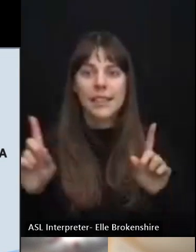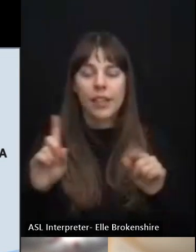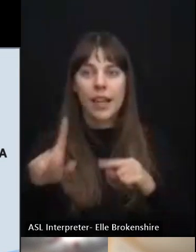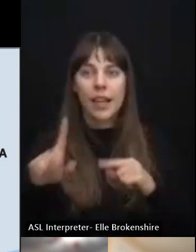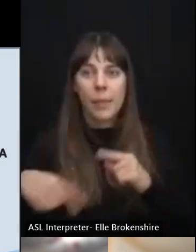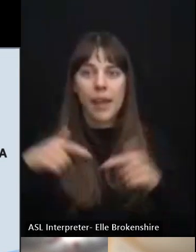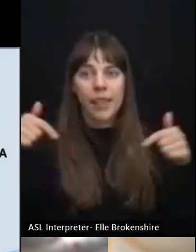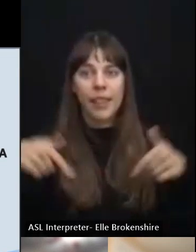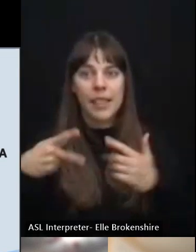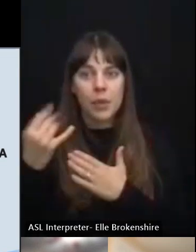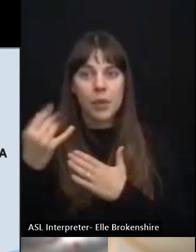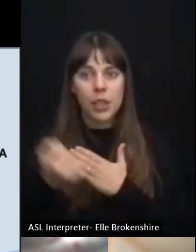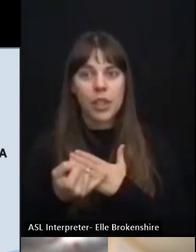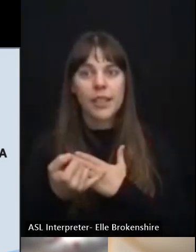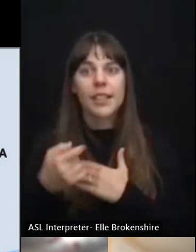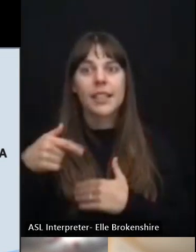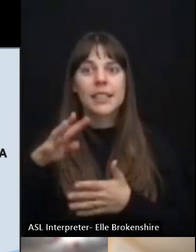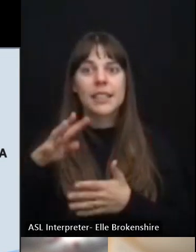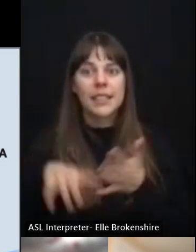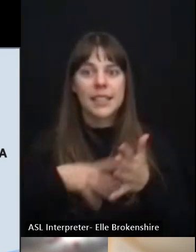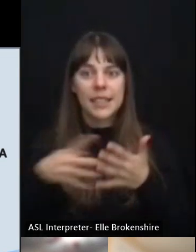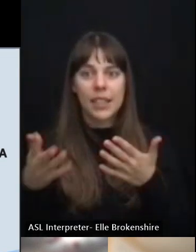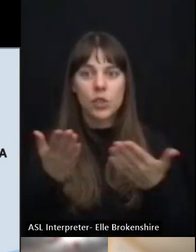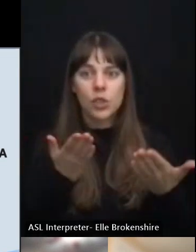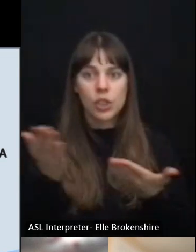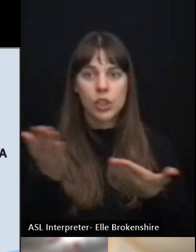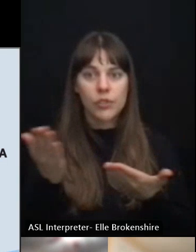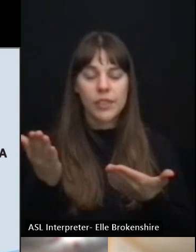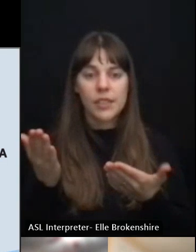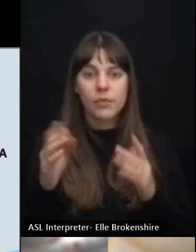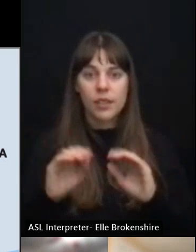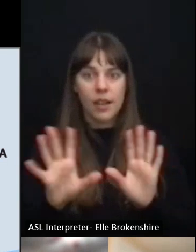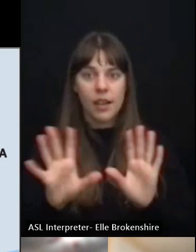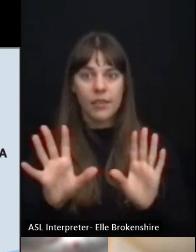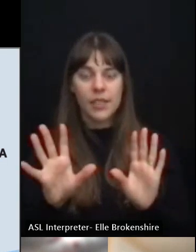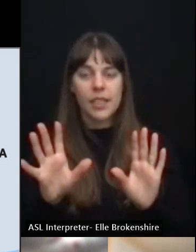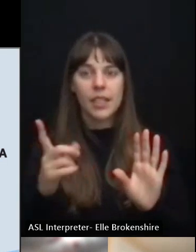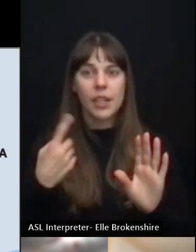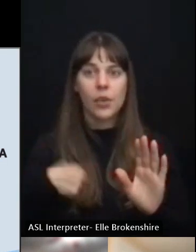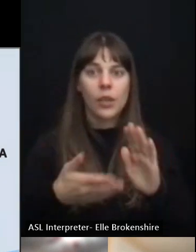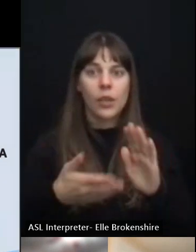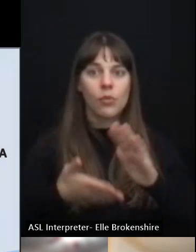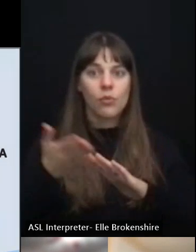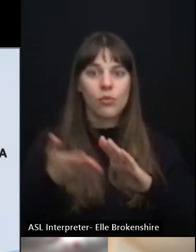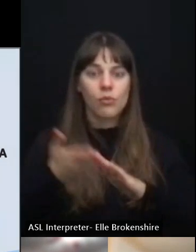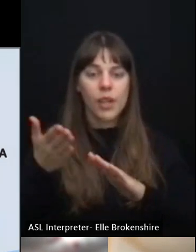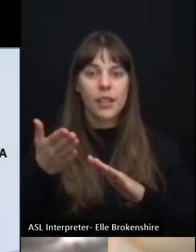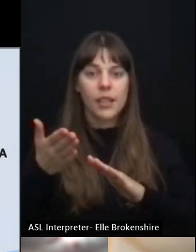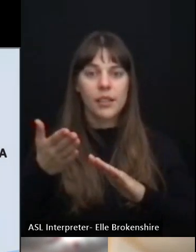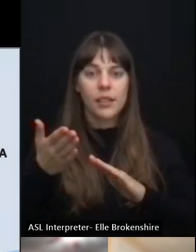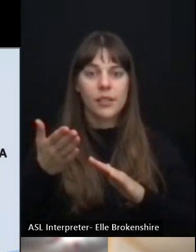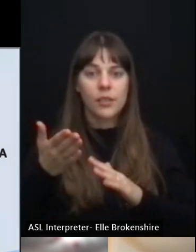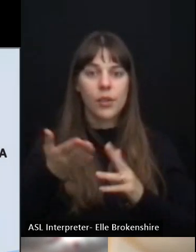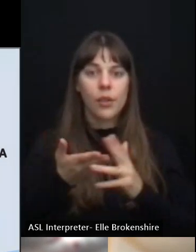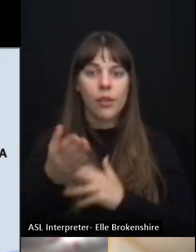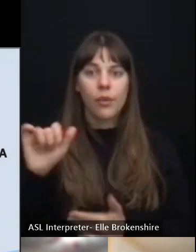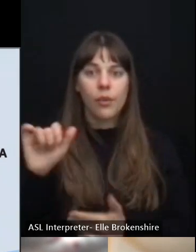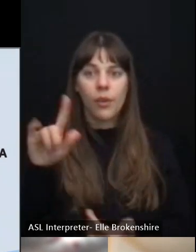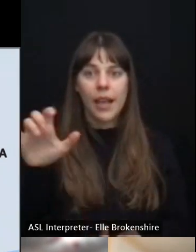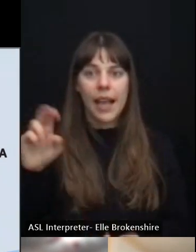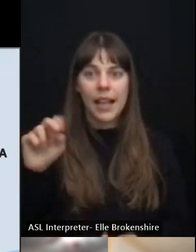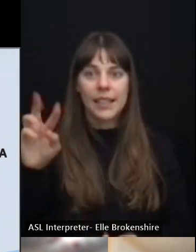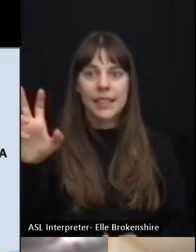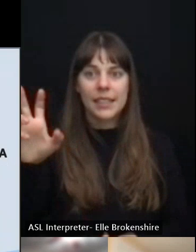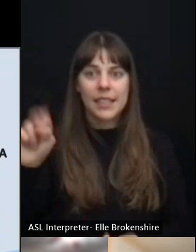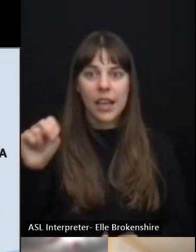this project is that this is scheduled service, right? When obviously we run, you know, through Allentown and emergencies. And